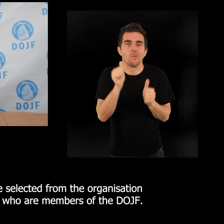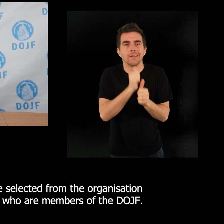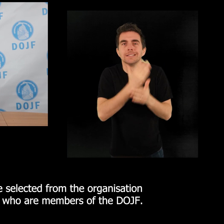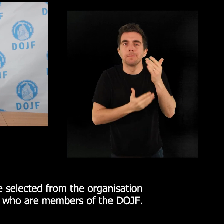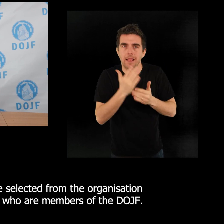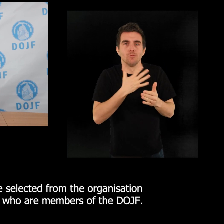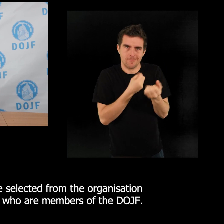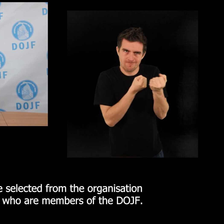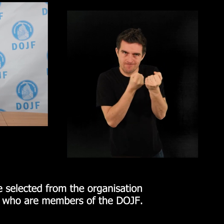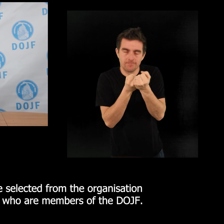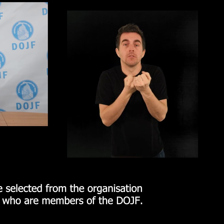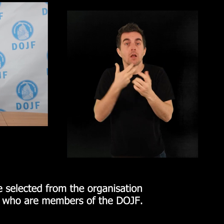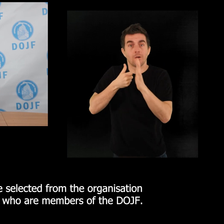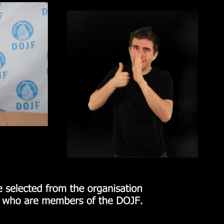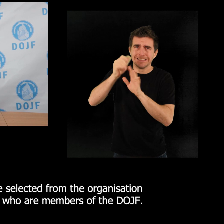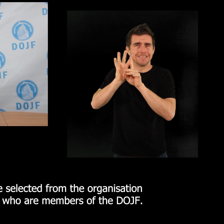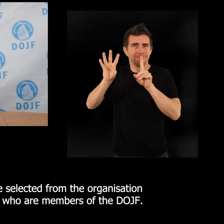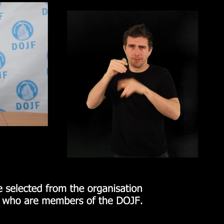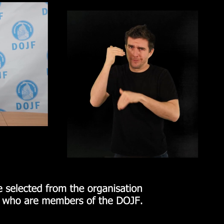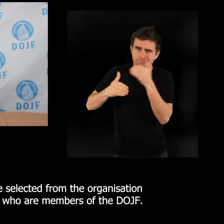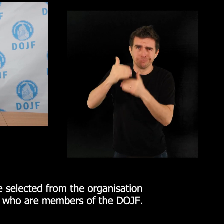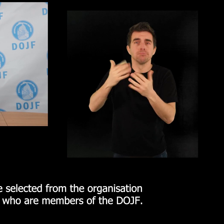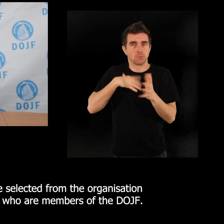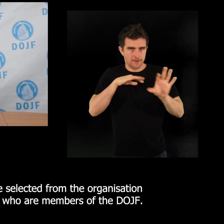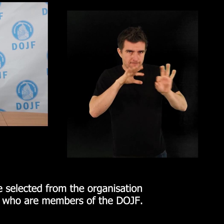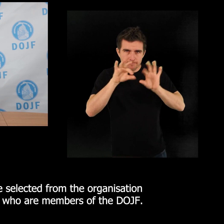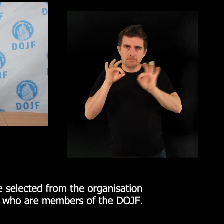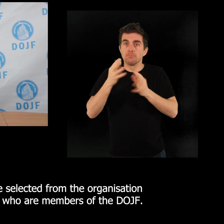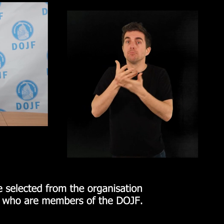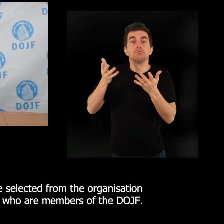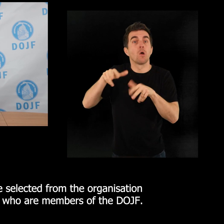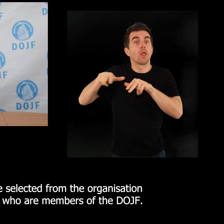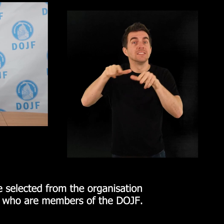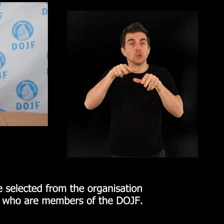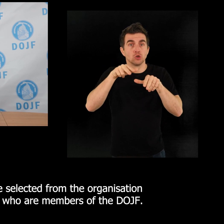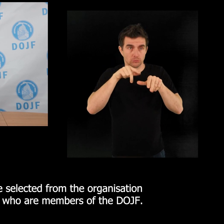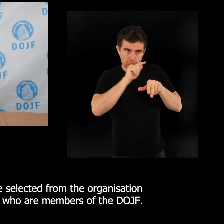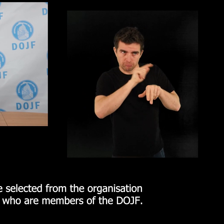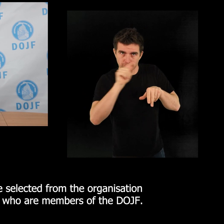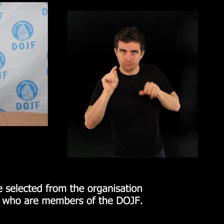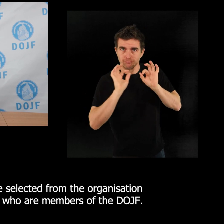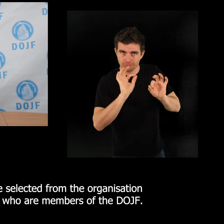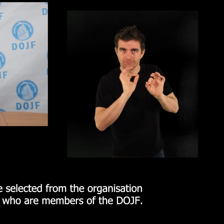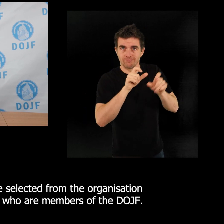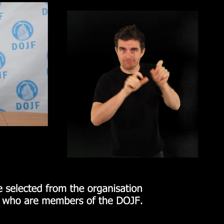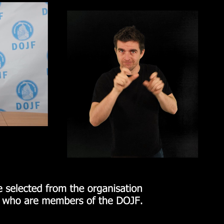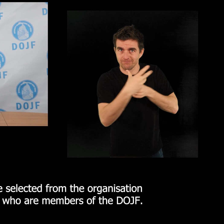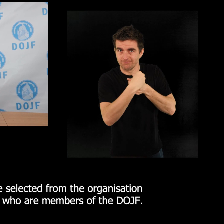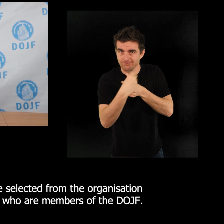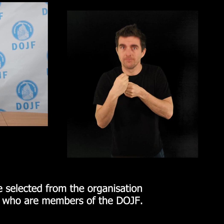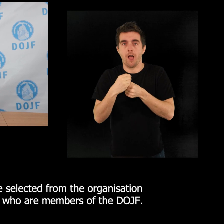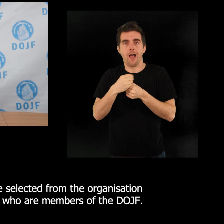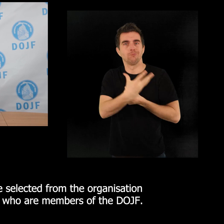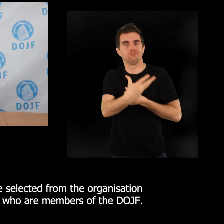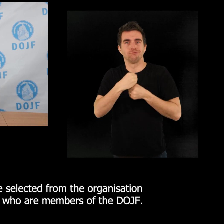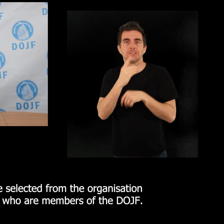Committee members are selected from the organization of and for persons with disabilities who are members